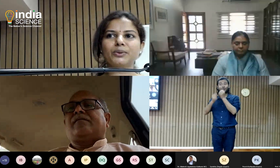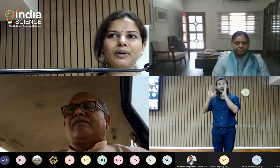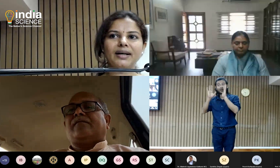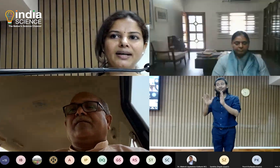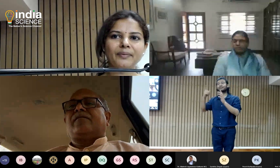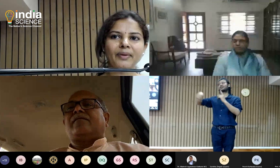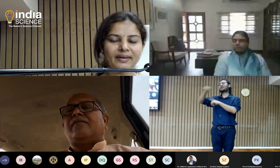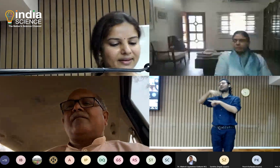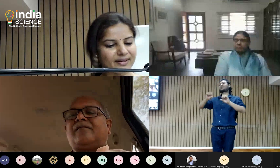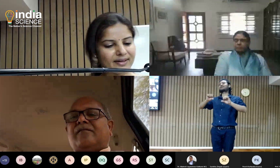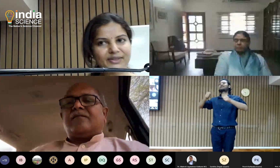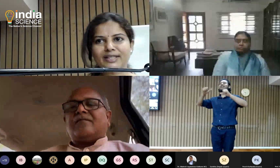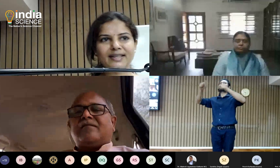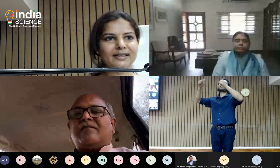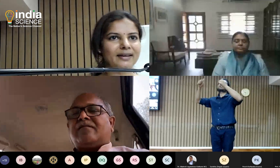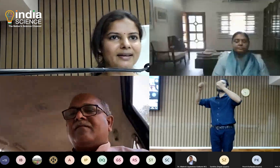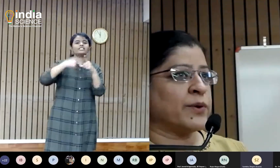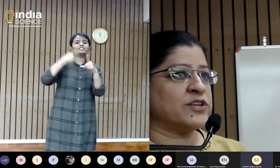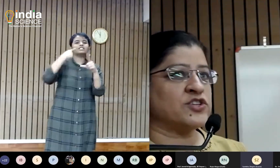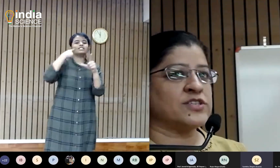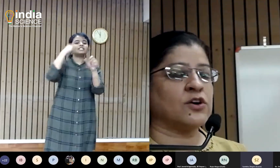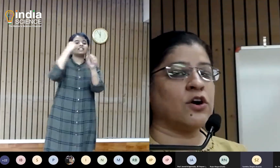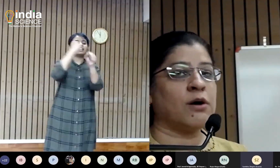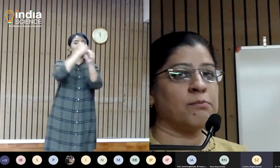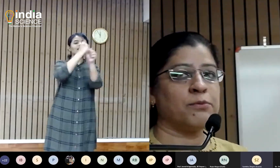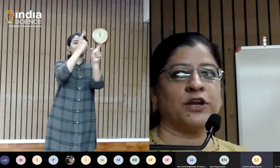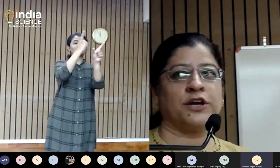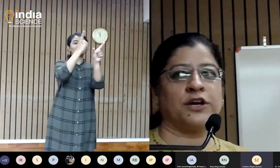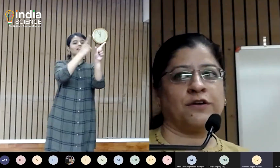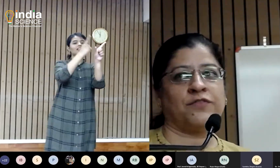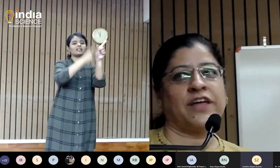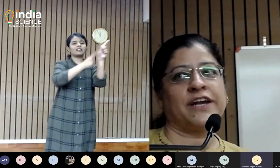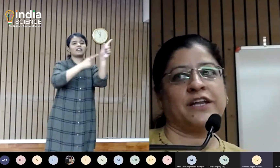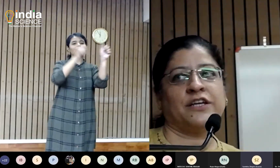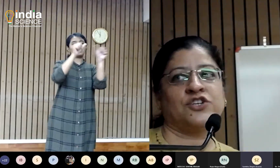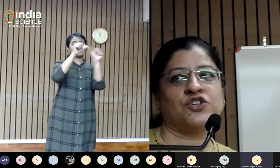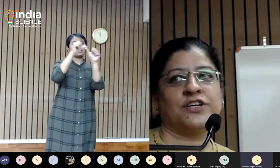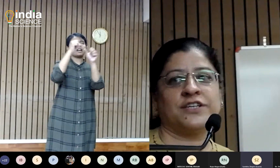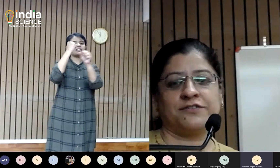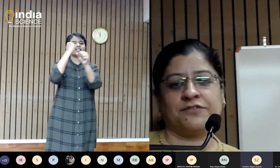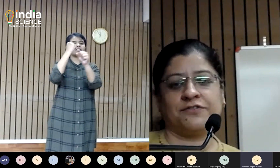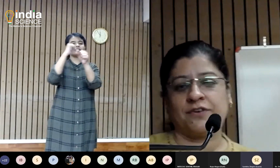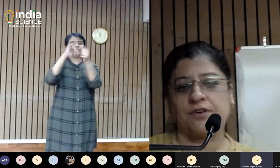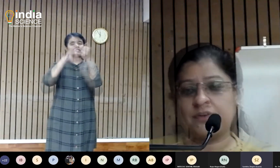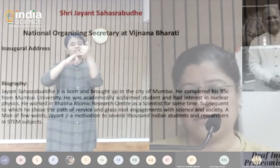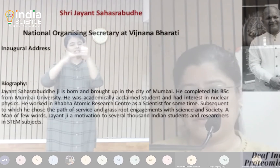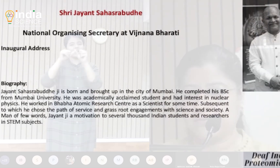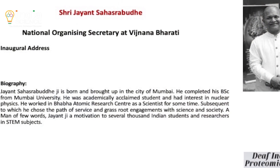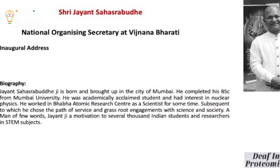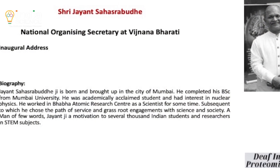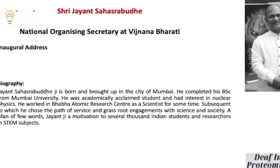participants connected online dr anshu bhardwaj principal scientist moderated the sessions